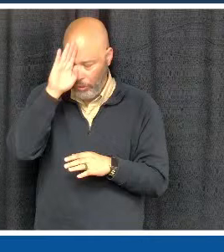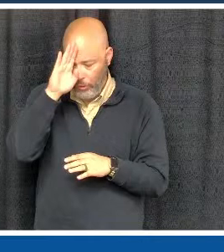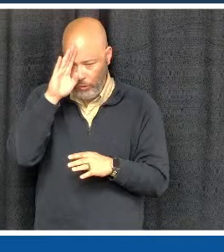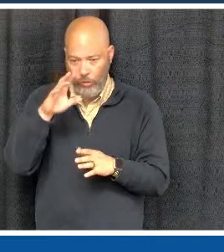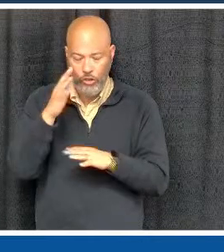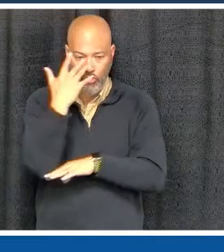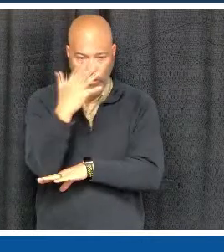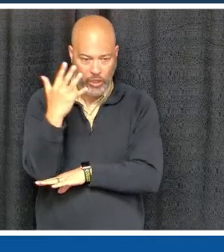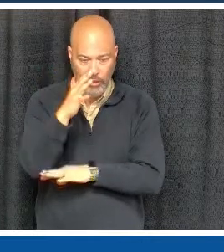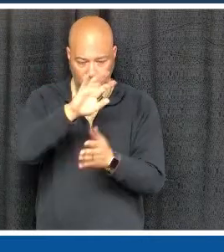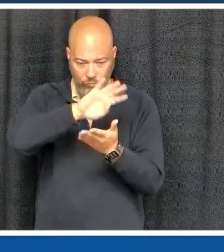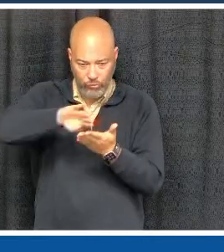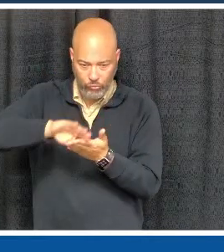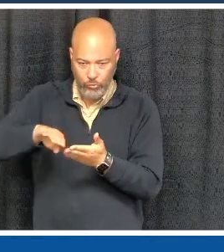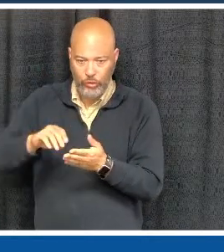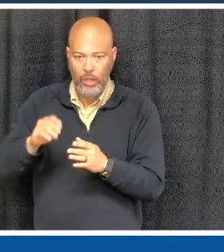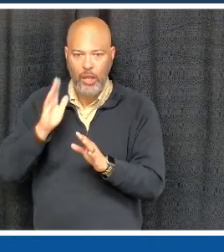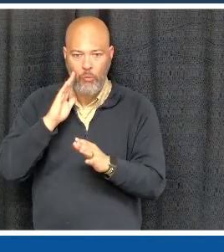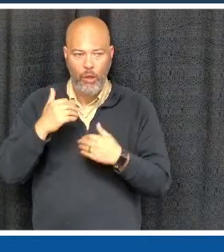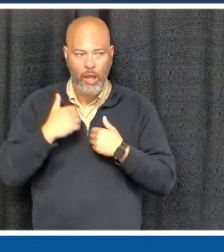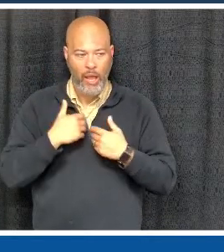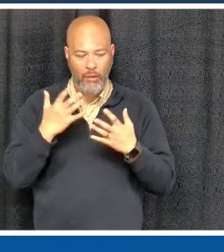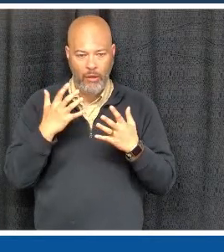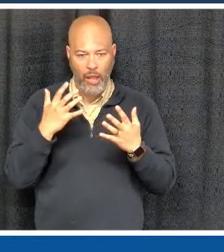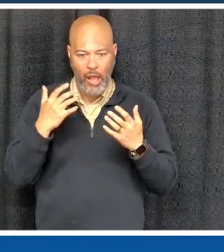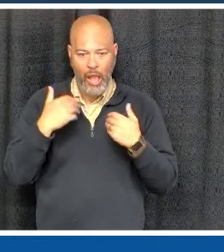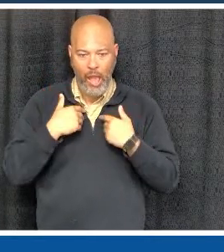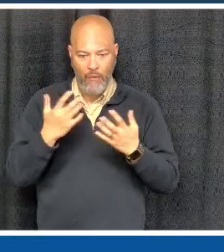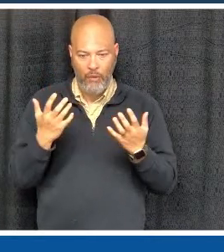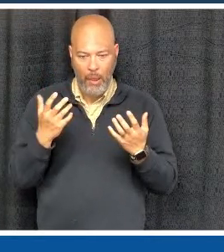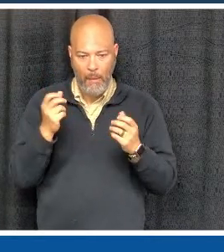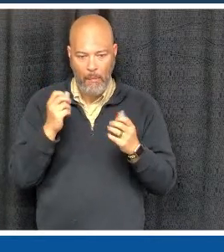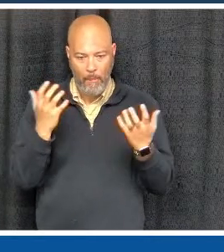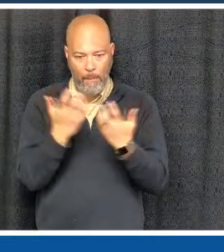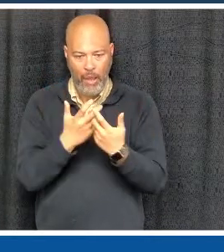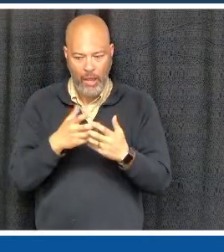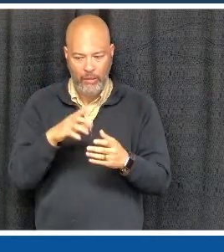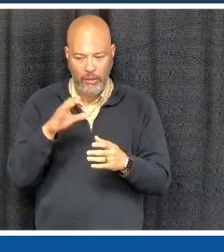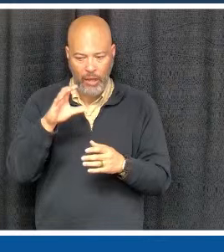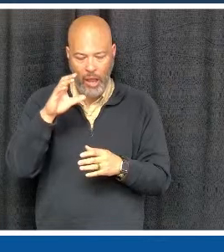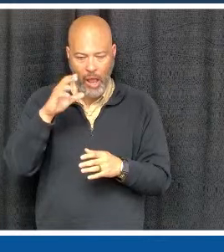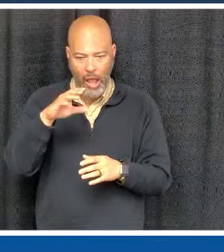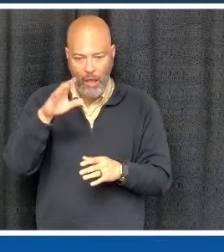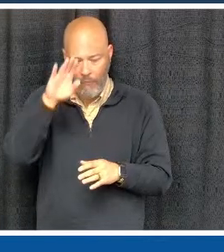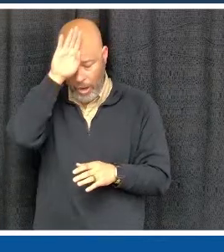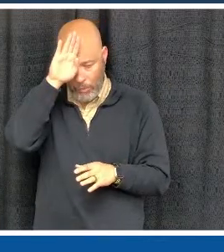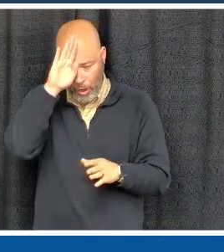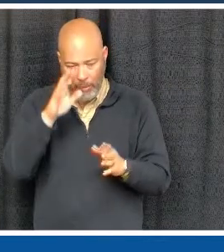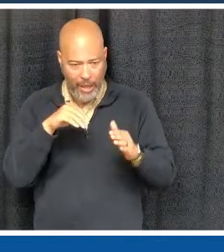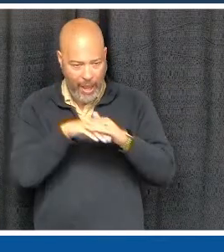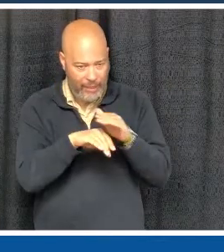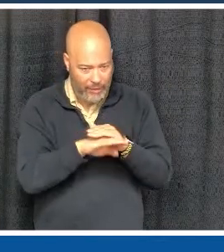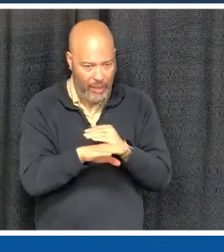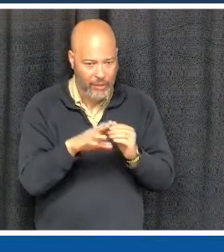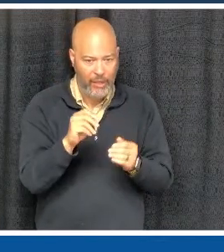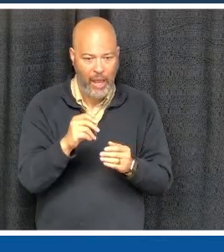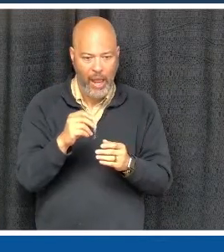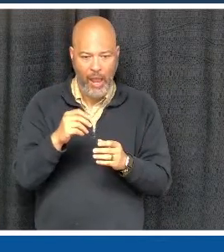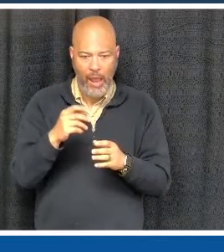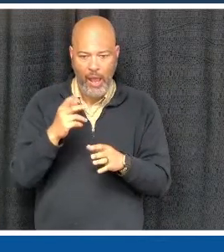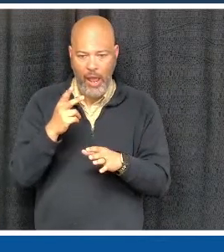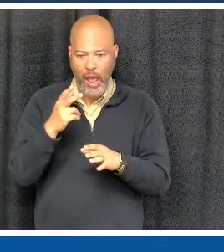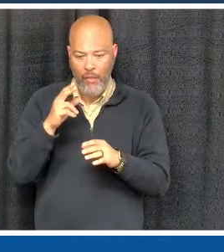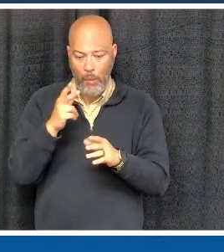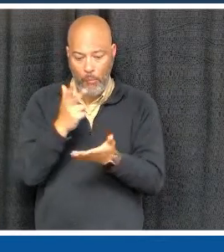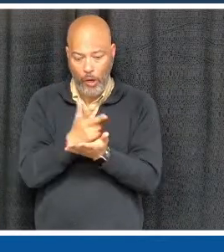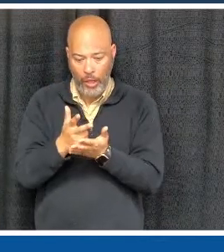tree line and landscaping to accommodate CFR access from Edge Hill Drive, extend the east side parking lot as far north as